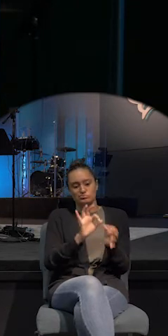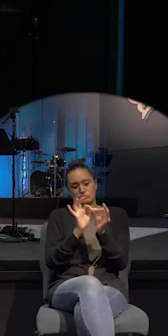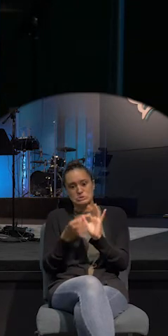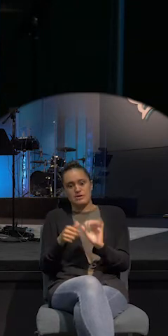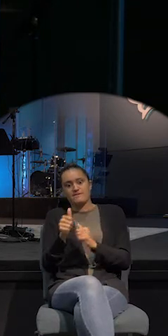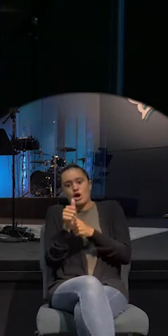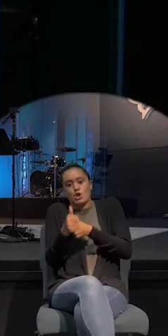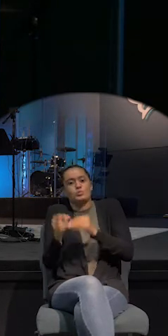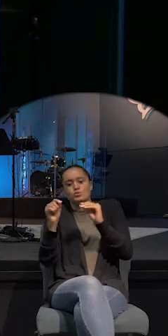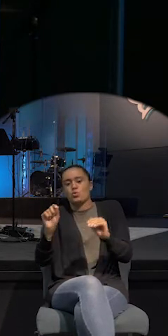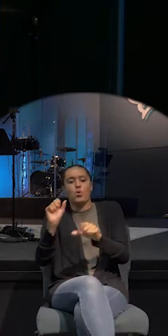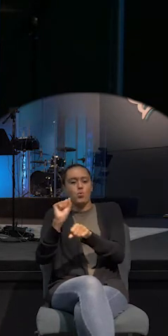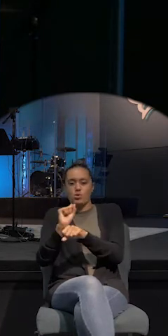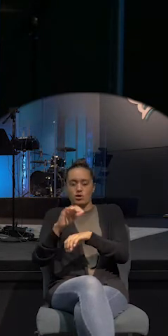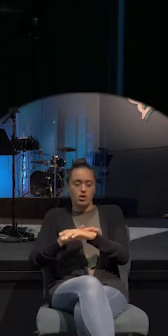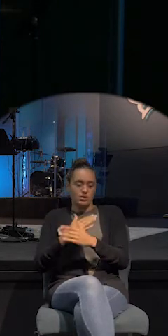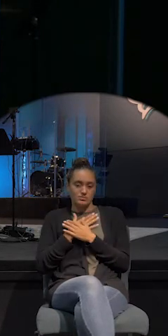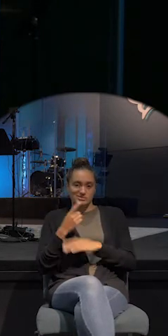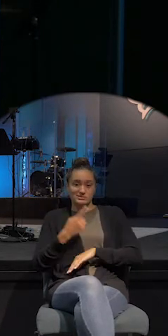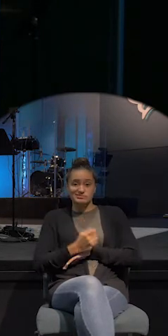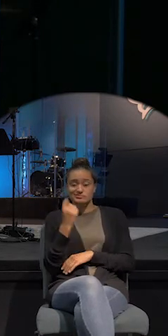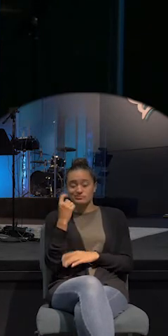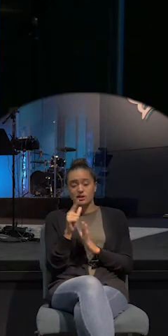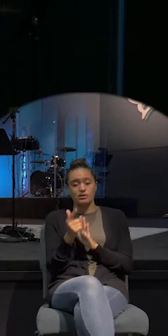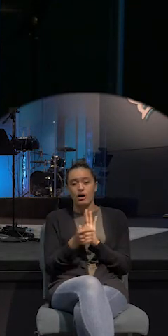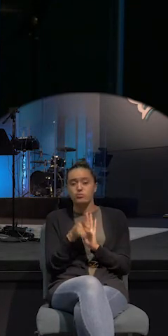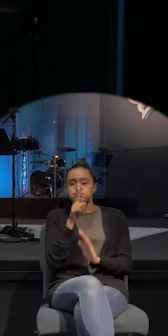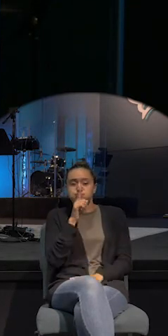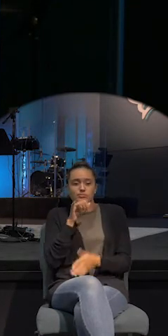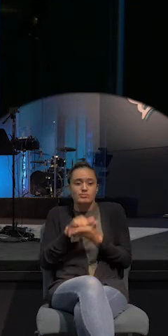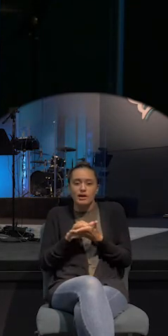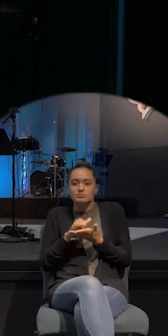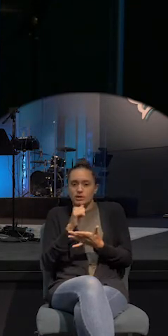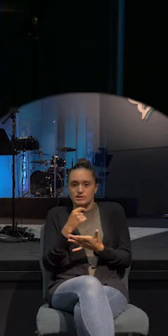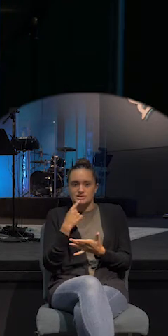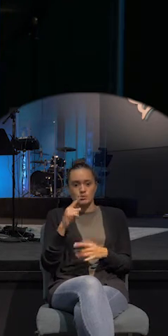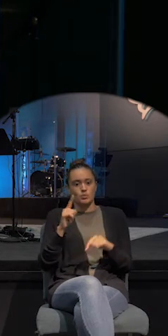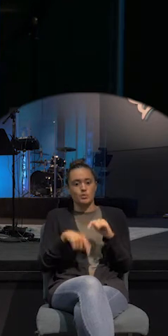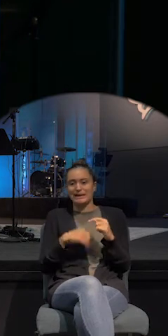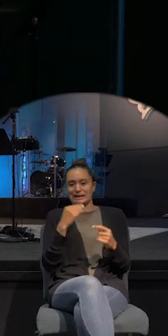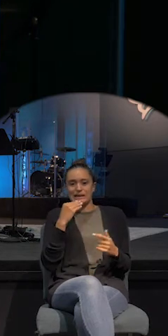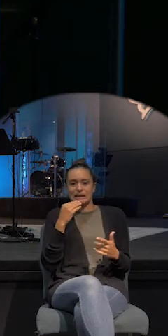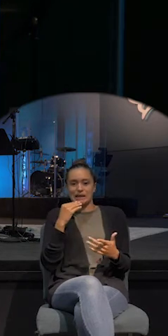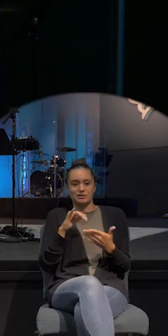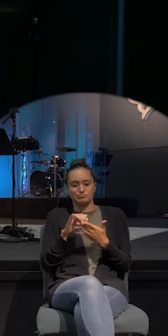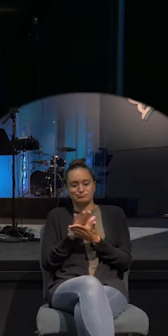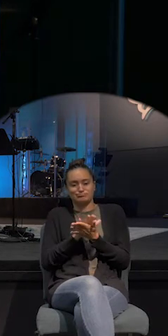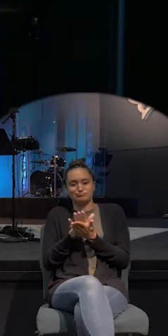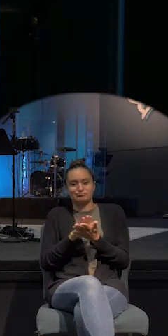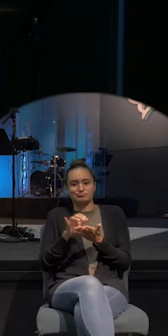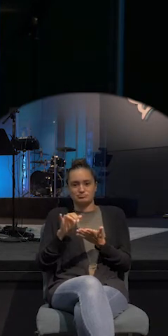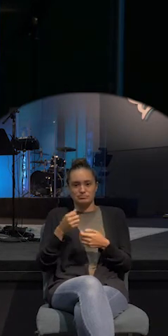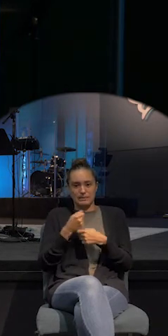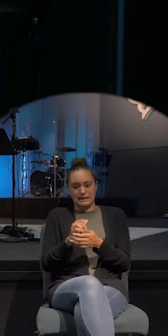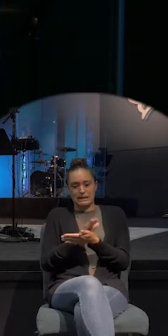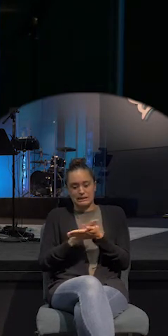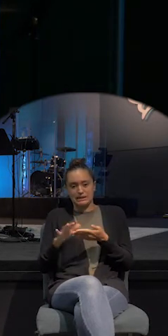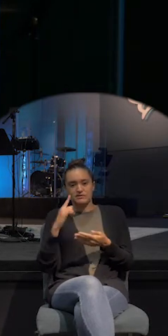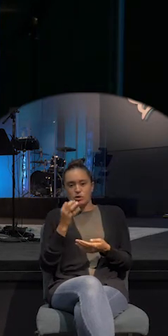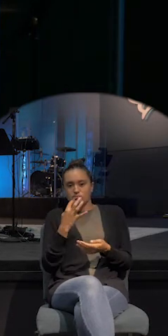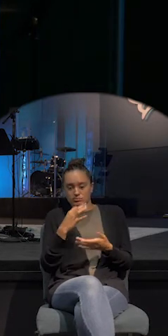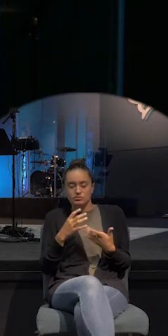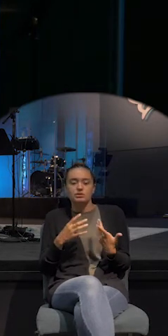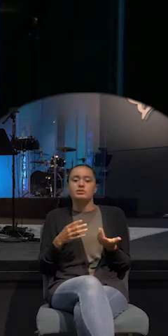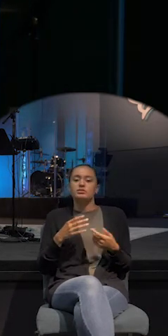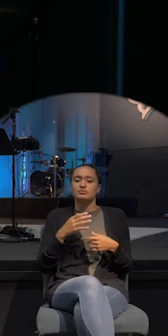Sabbath. Now, the law never said that. This is their tradition. And their tradition was equal to what God's